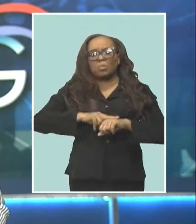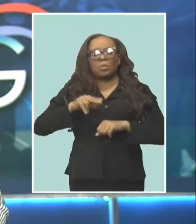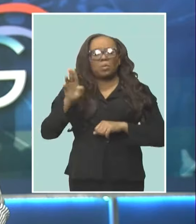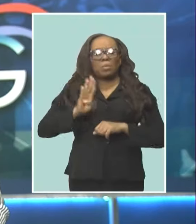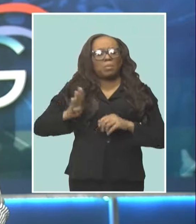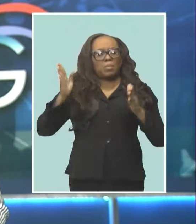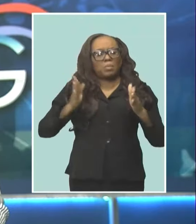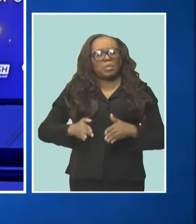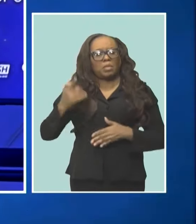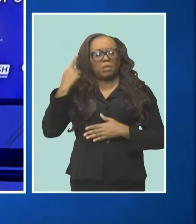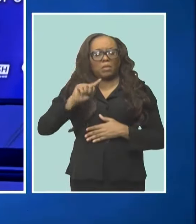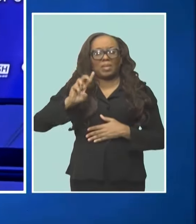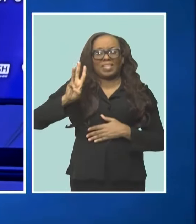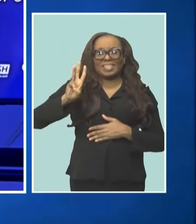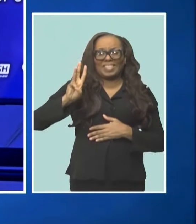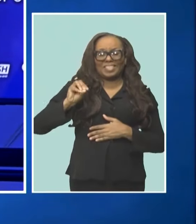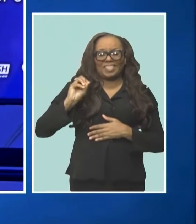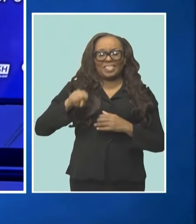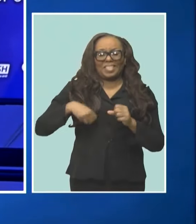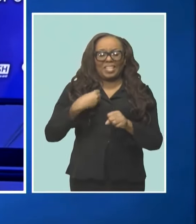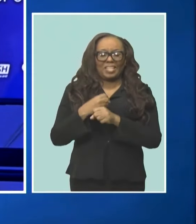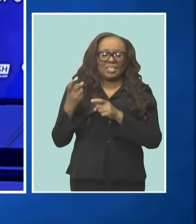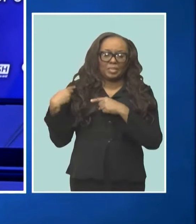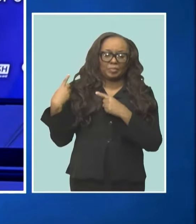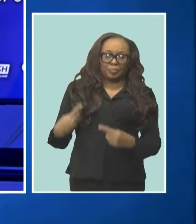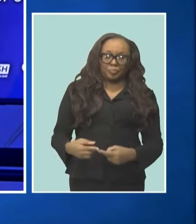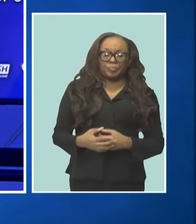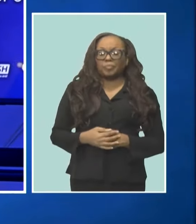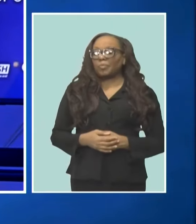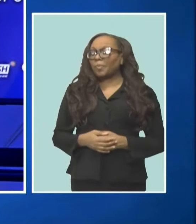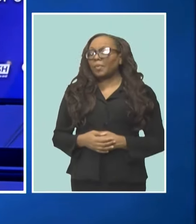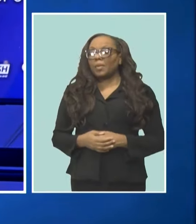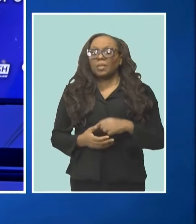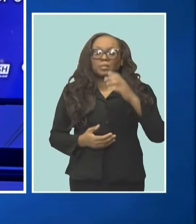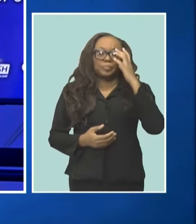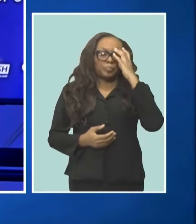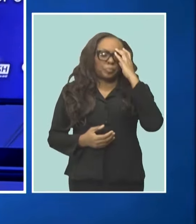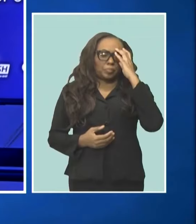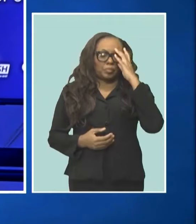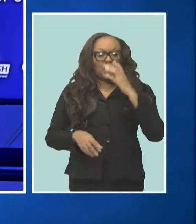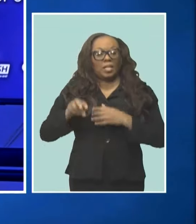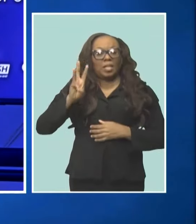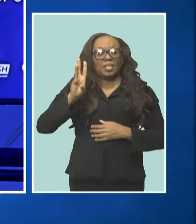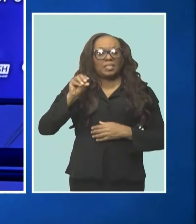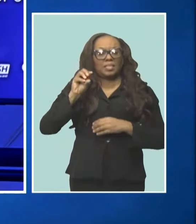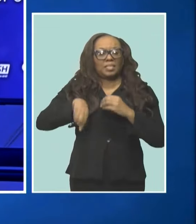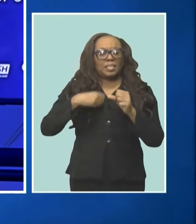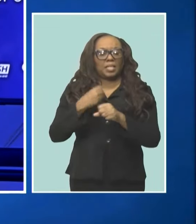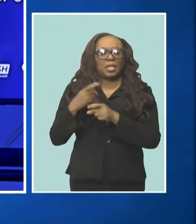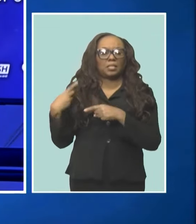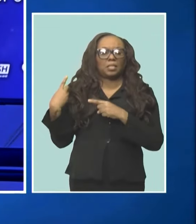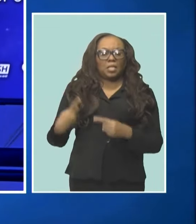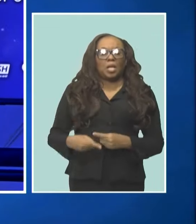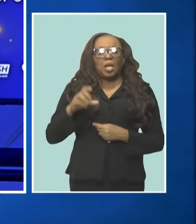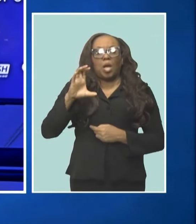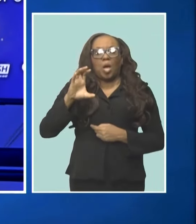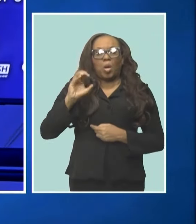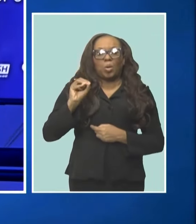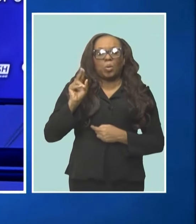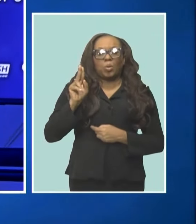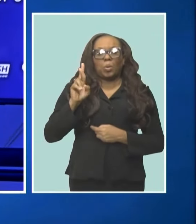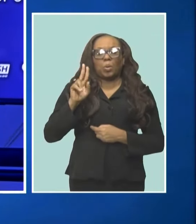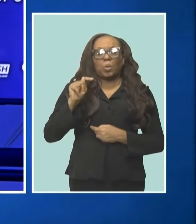years. Because over the last 60 years, courts has been the bridge that has allowed many